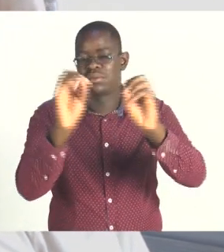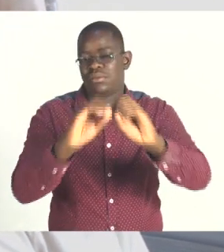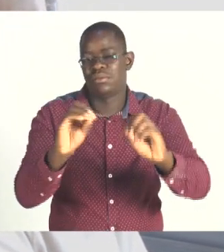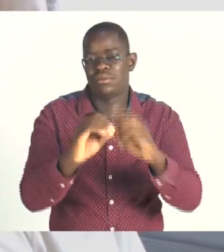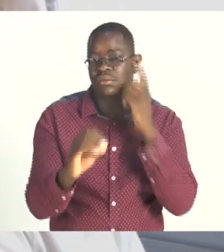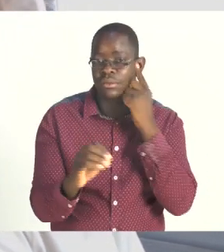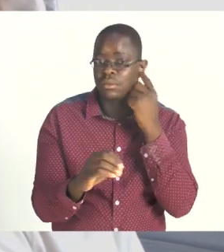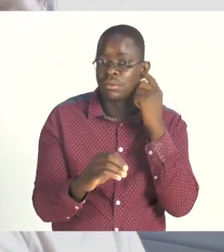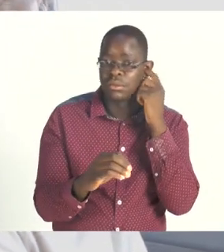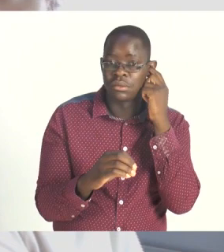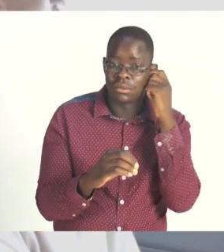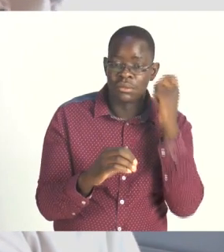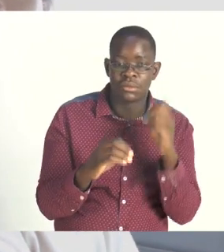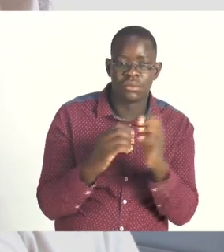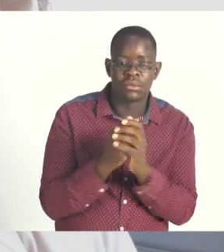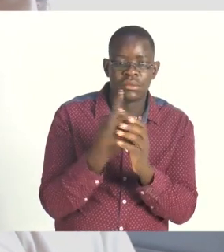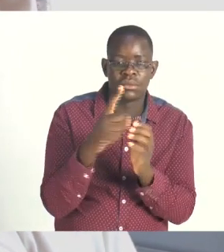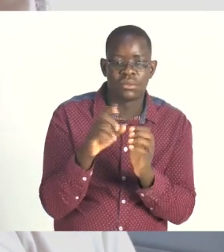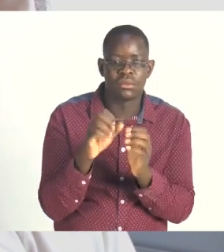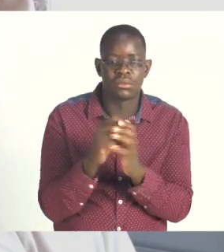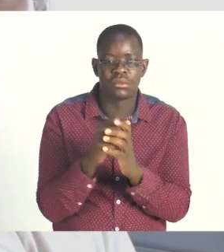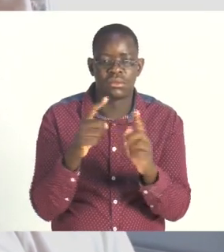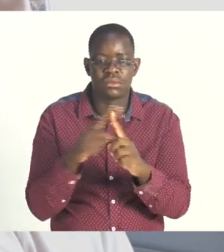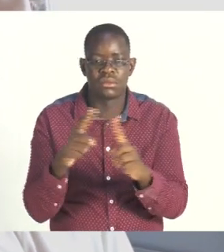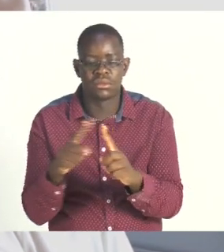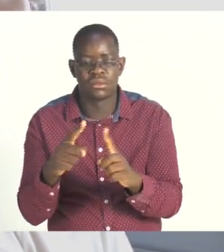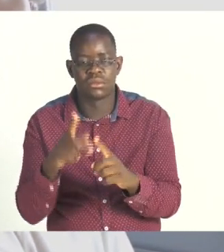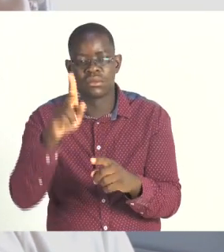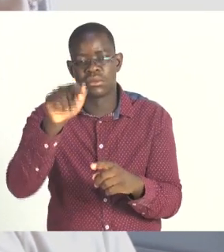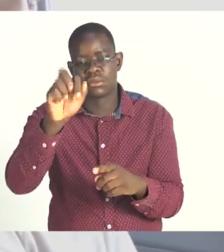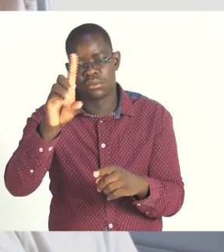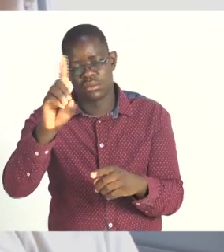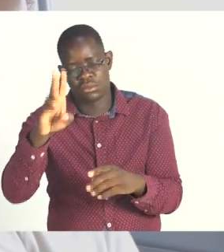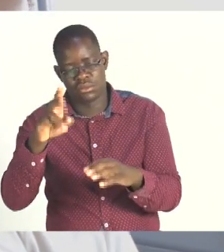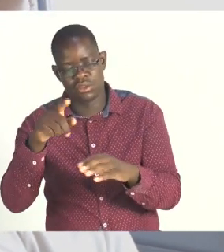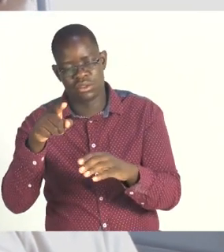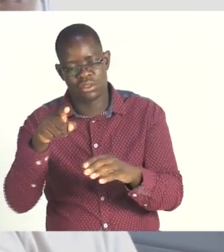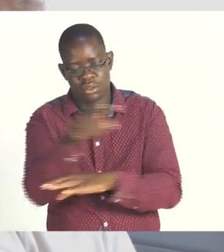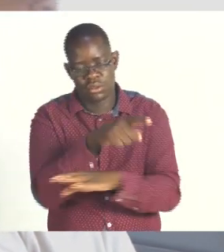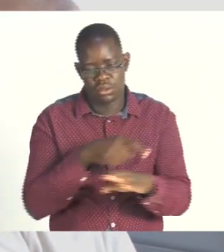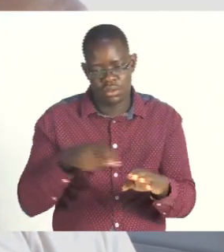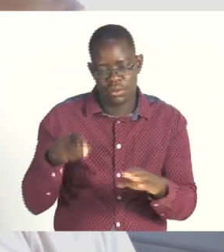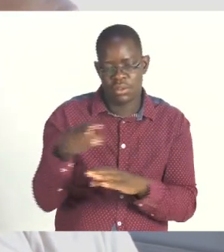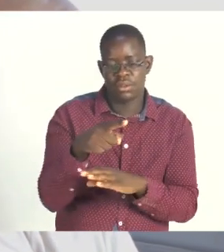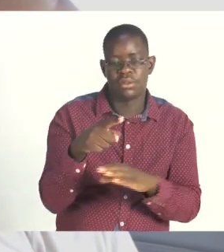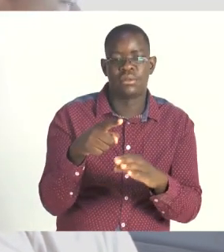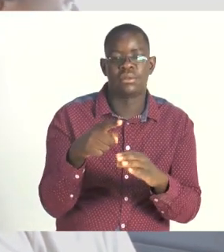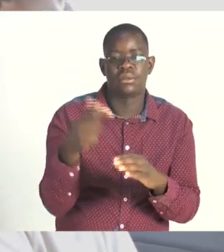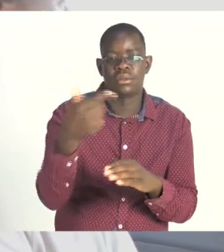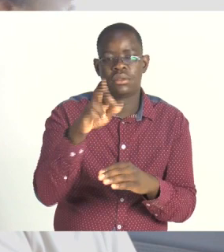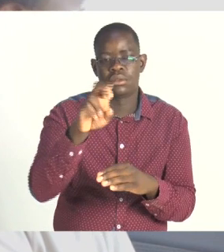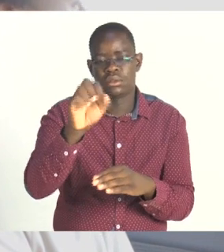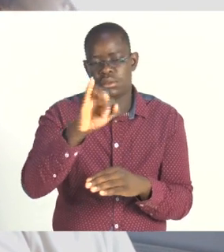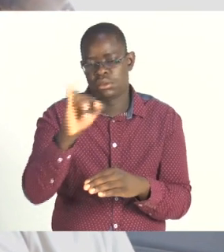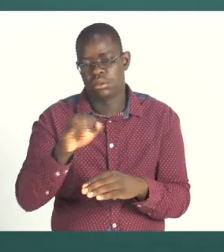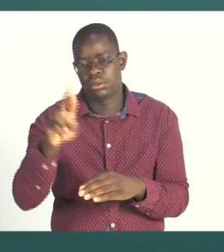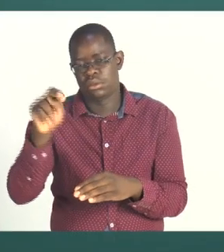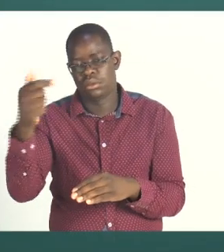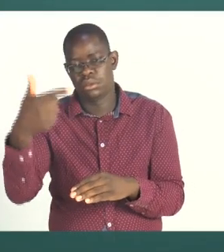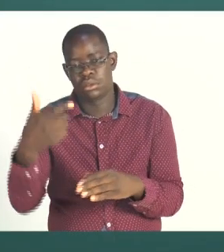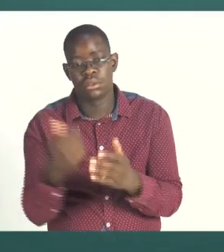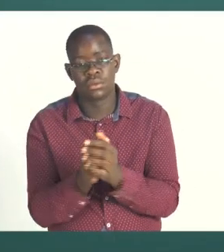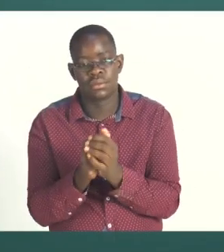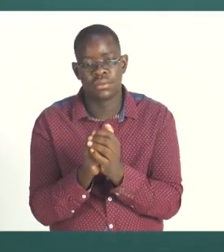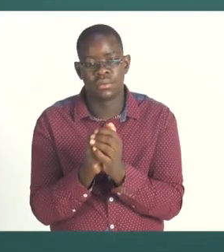rotation? No, that is the difference between paddock and rotational grazing. Yeah.